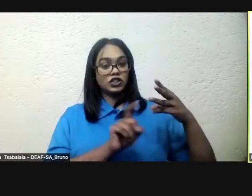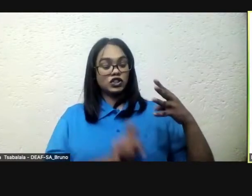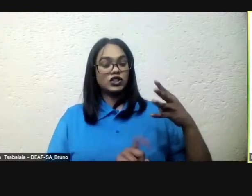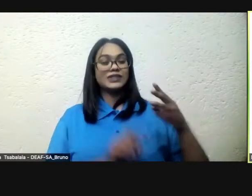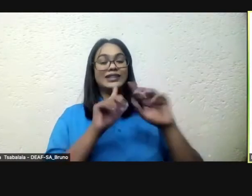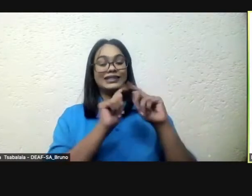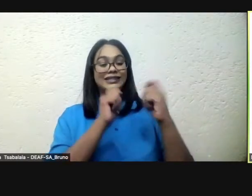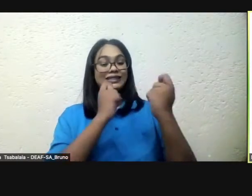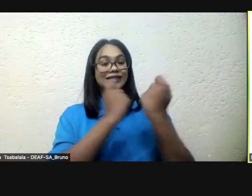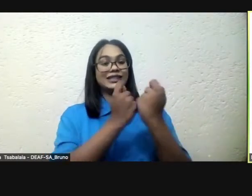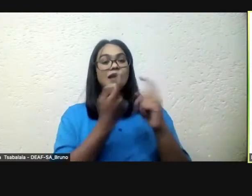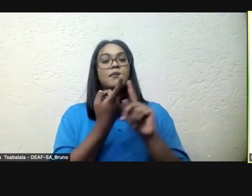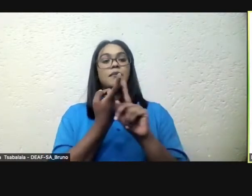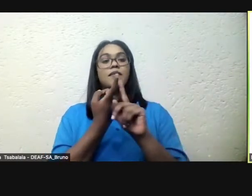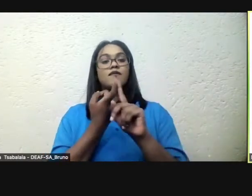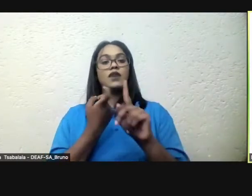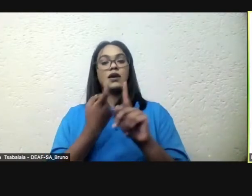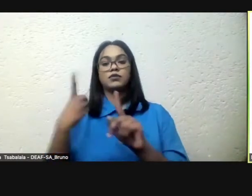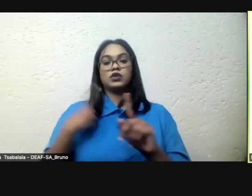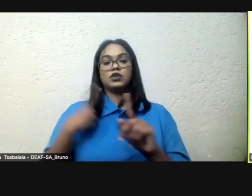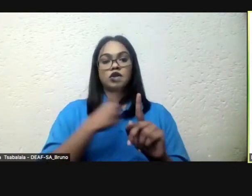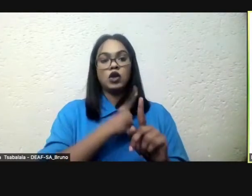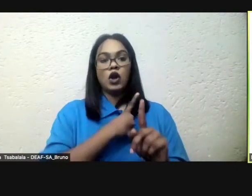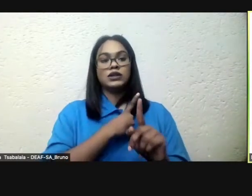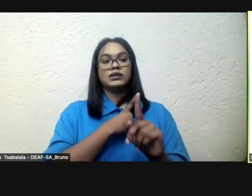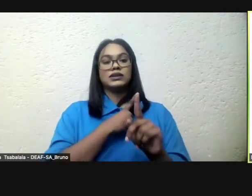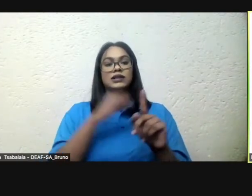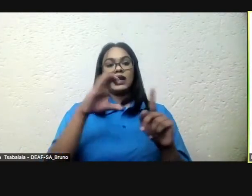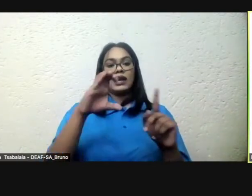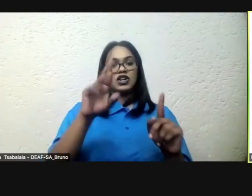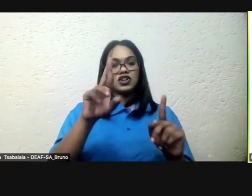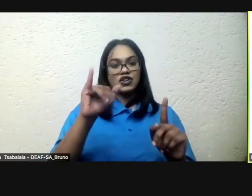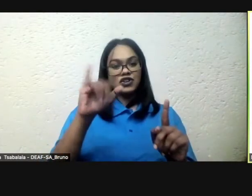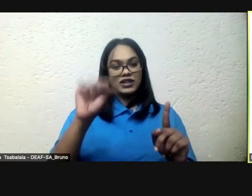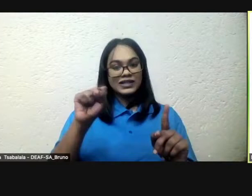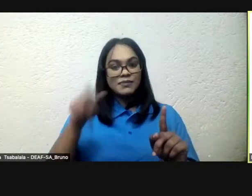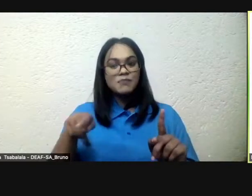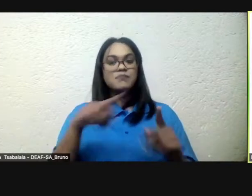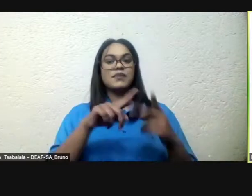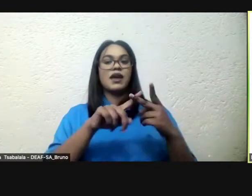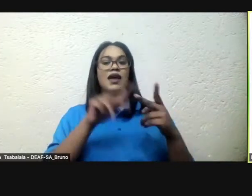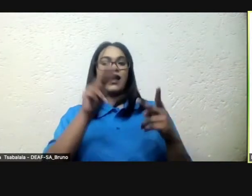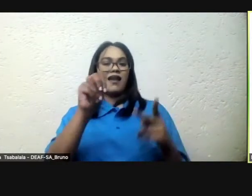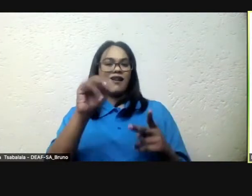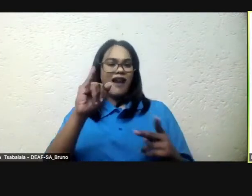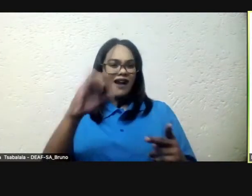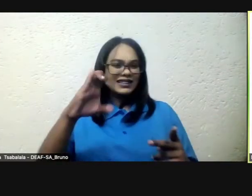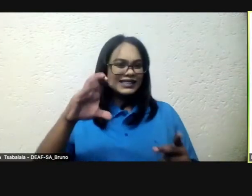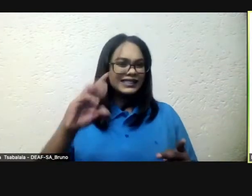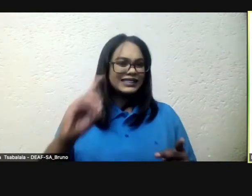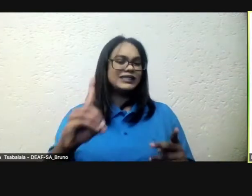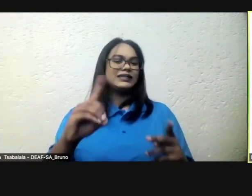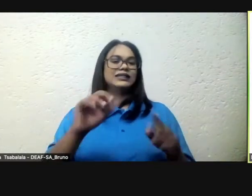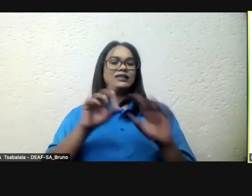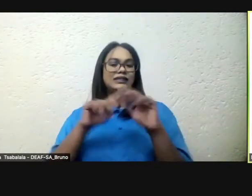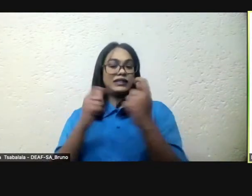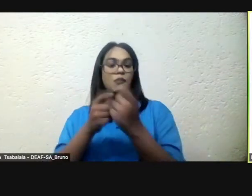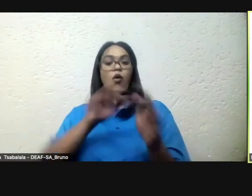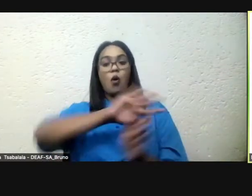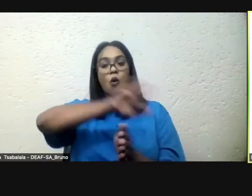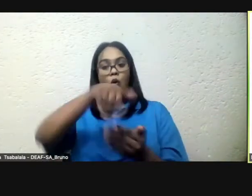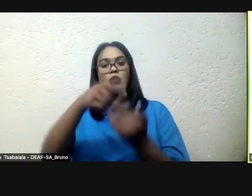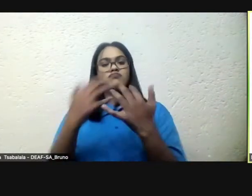department, Dr. Buthelezi, Dr. Crisp, and the NICD team could handle. Just the last